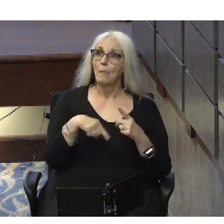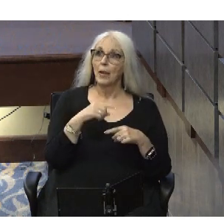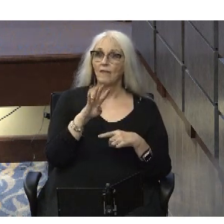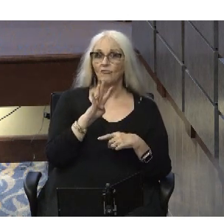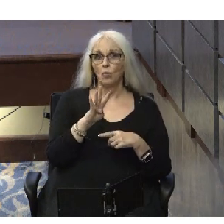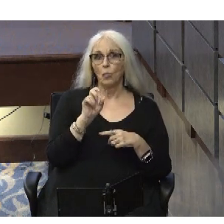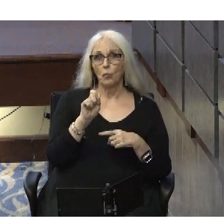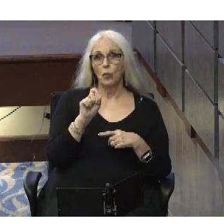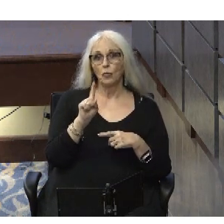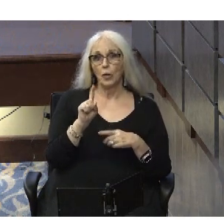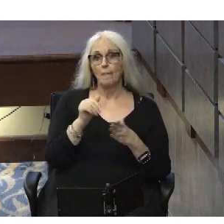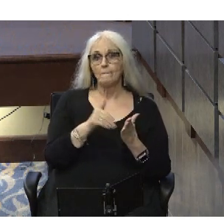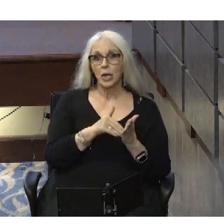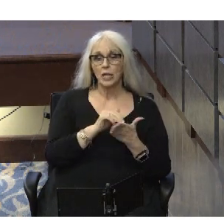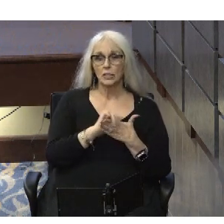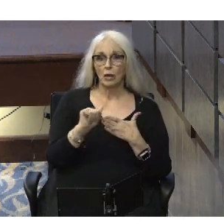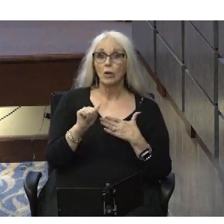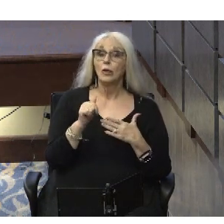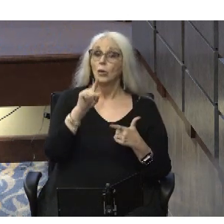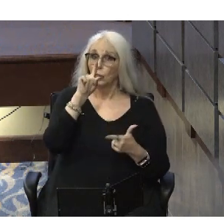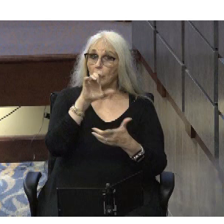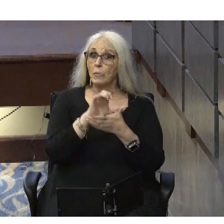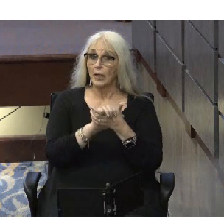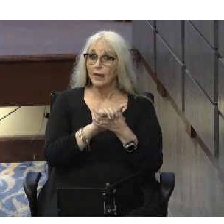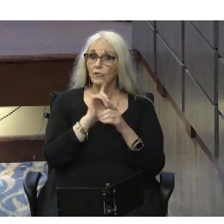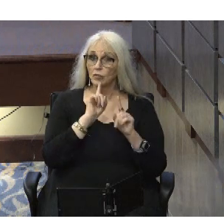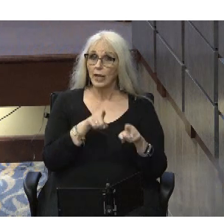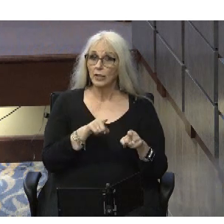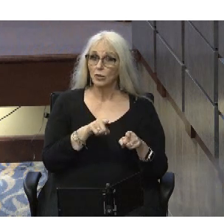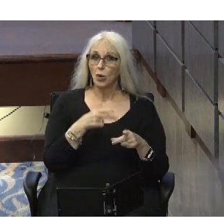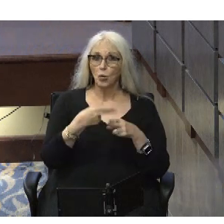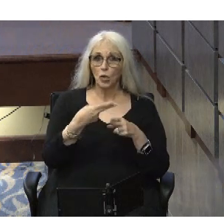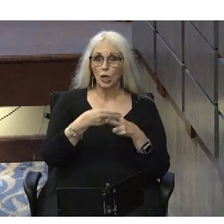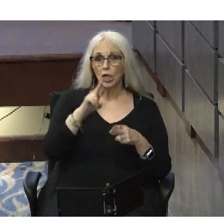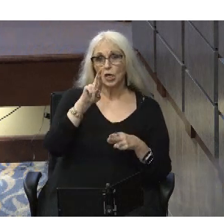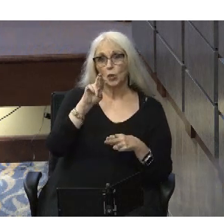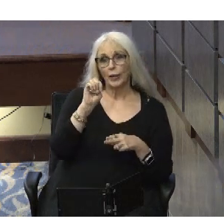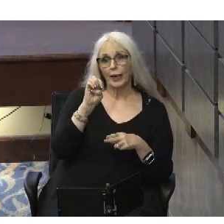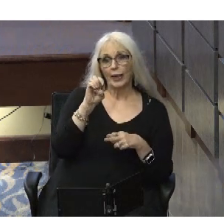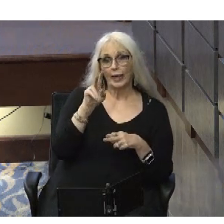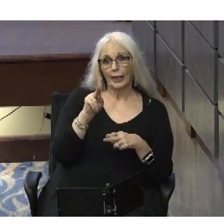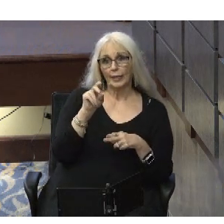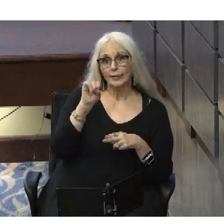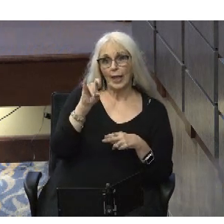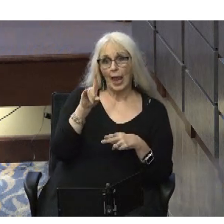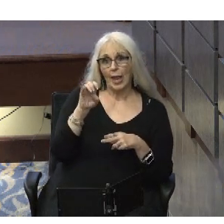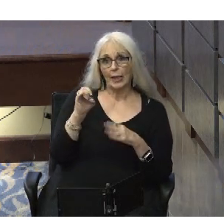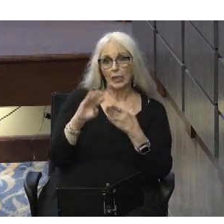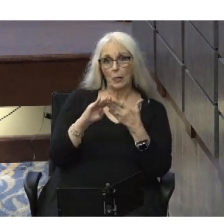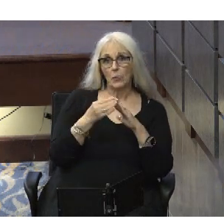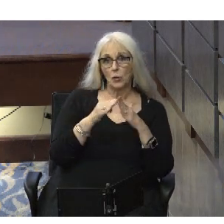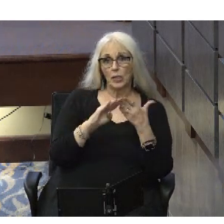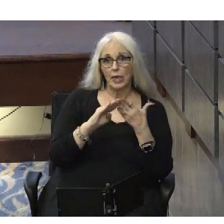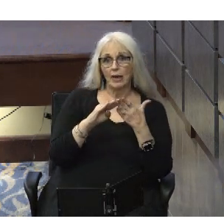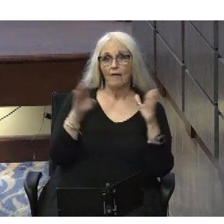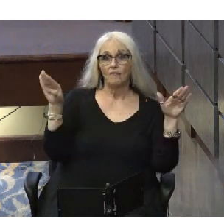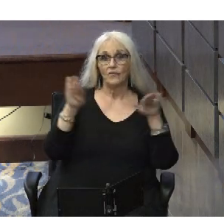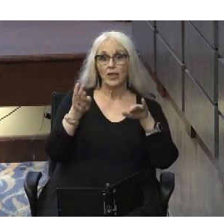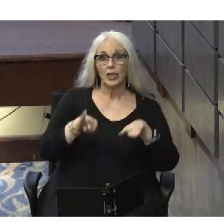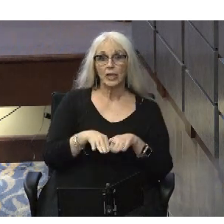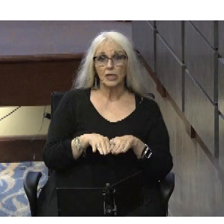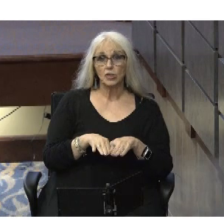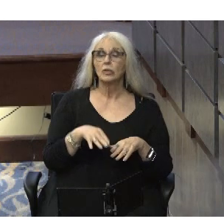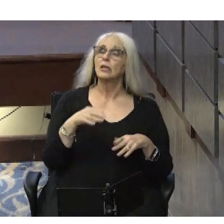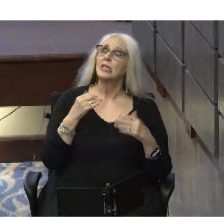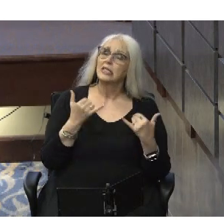million. We believe there's a solution, and we're calling it Creekside Community Village. Now, this is, again, a proposal still in its